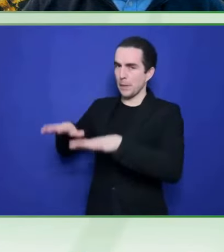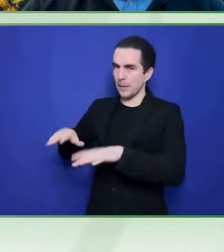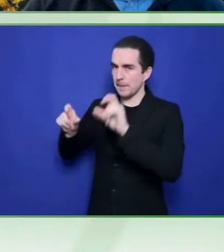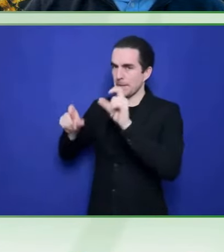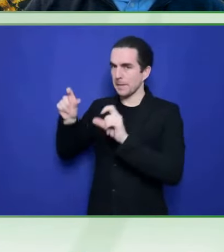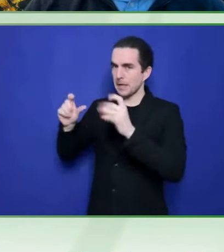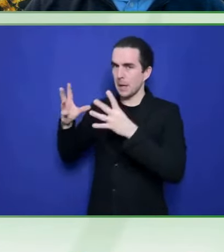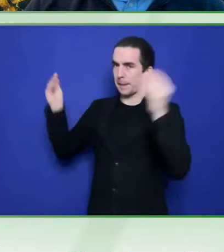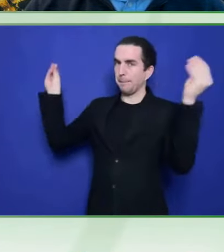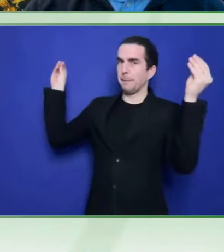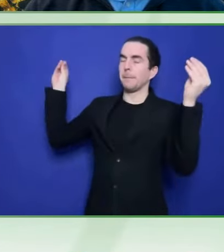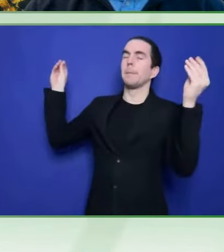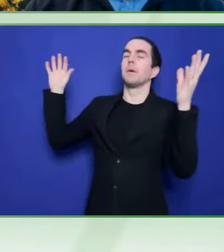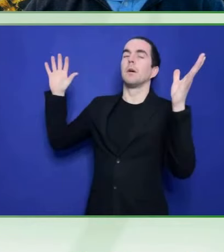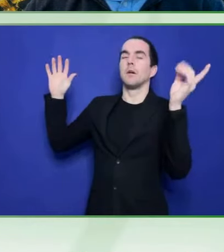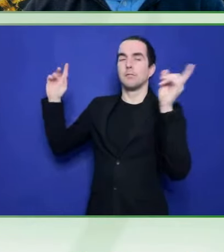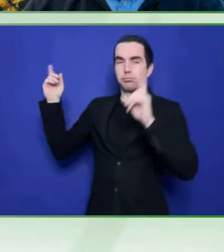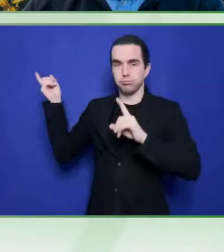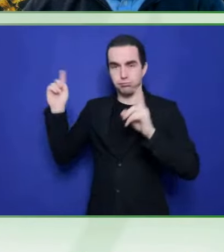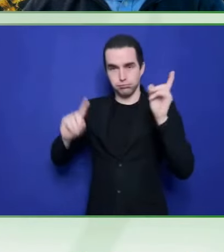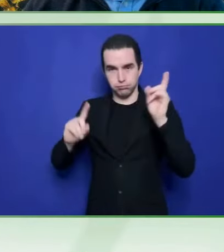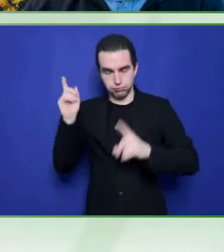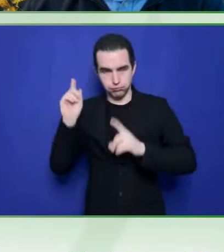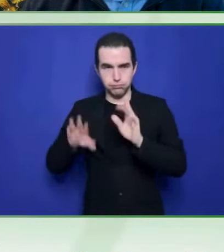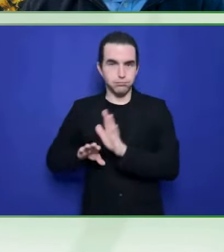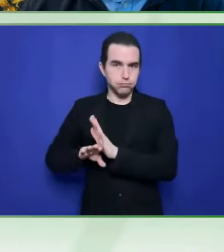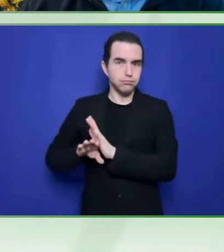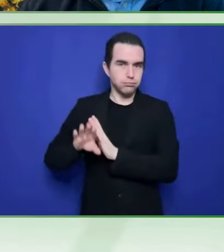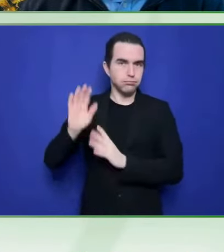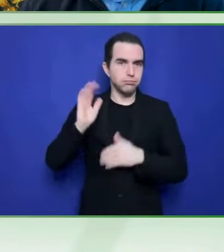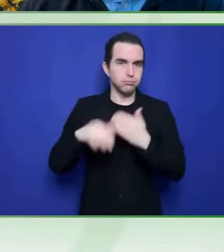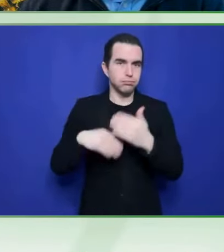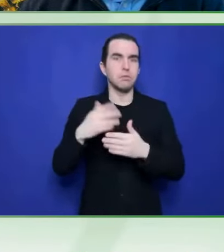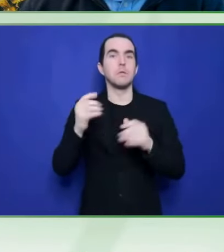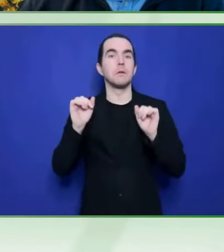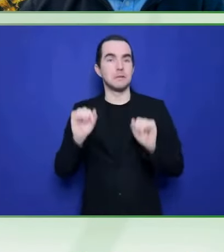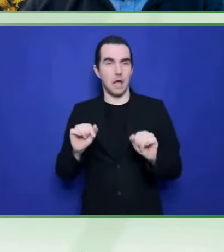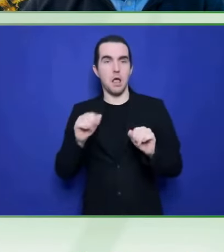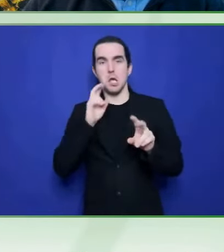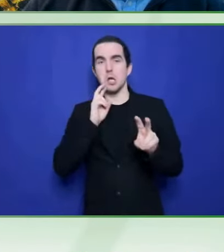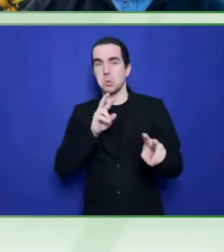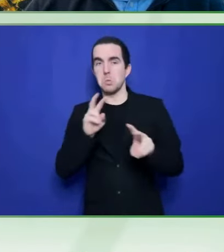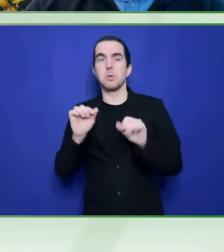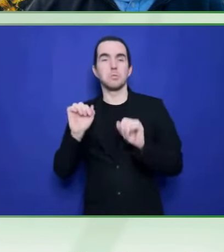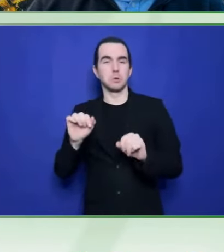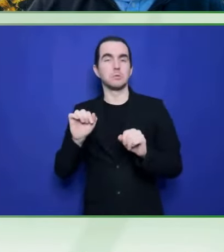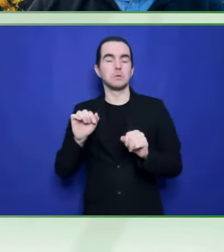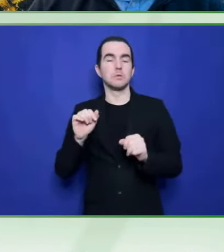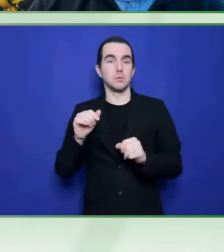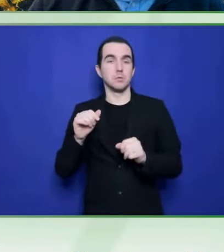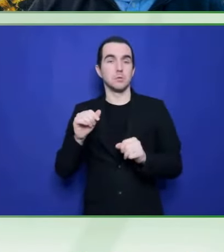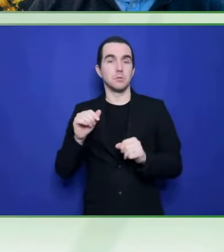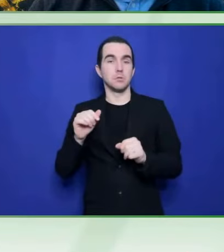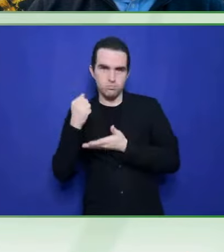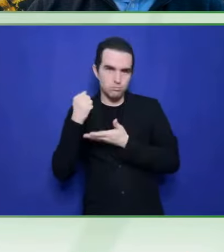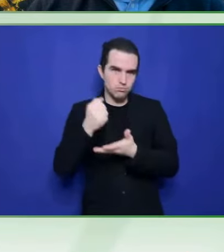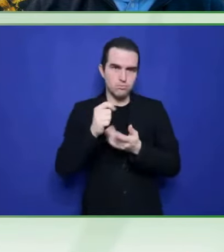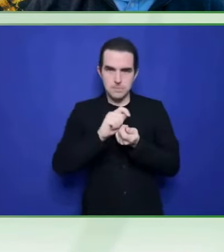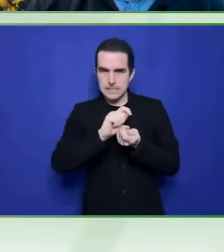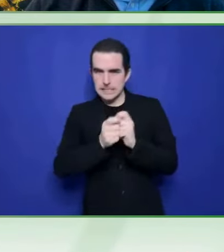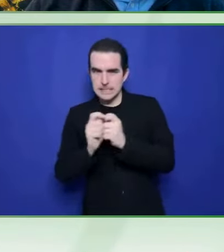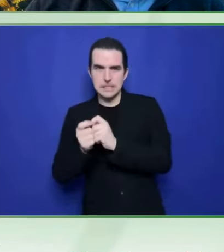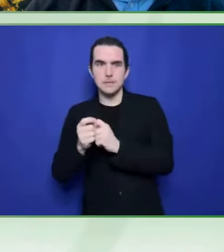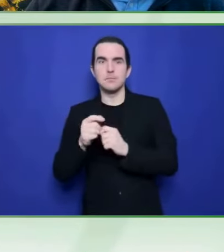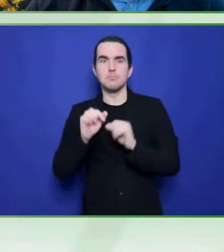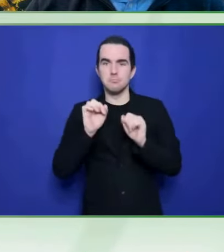than individual bus, train, cycle hire, or even plane tickets. They understand your end-to-end